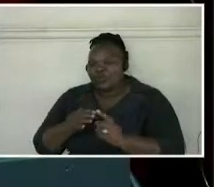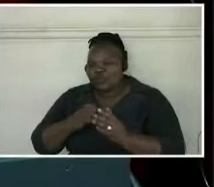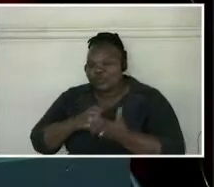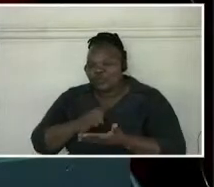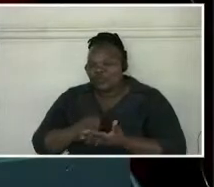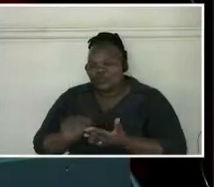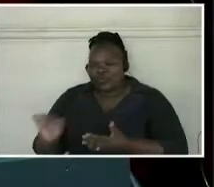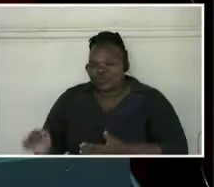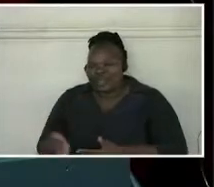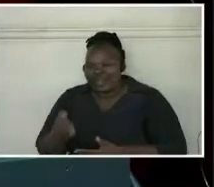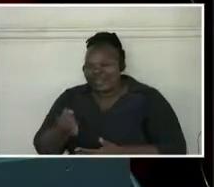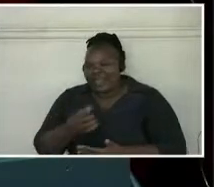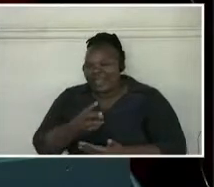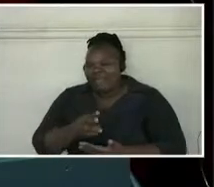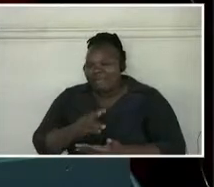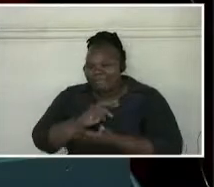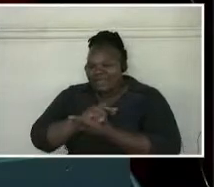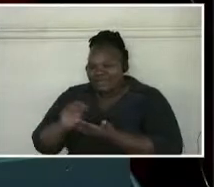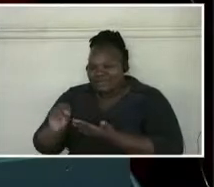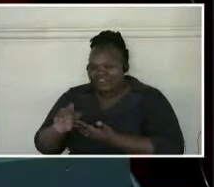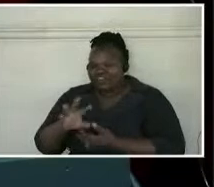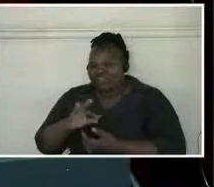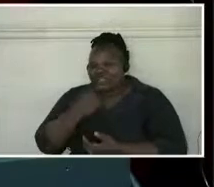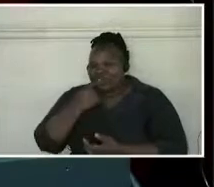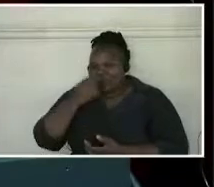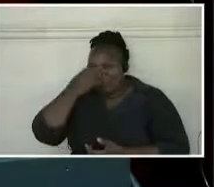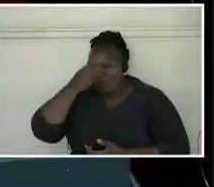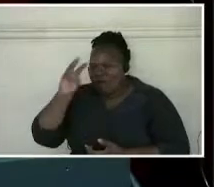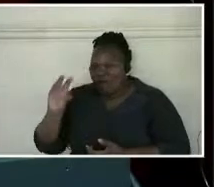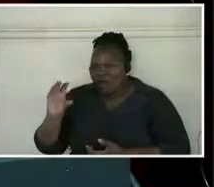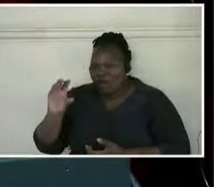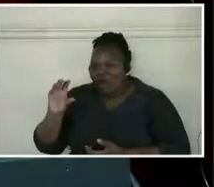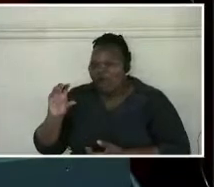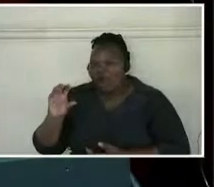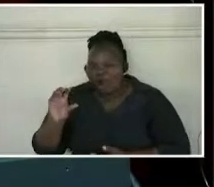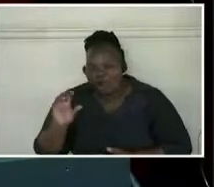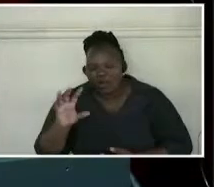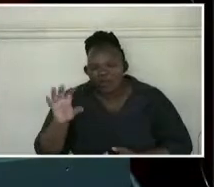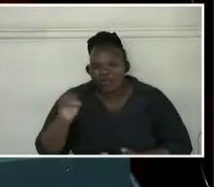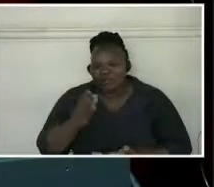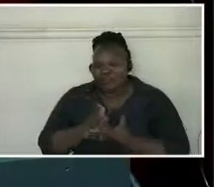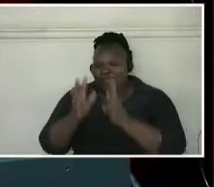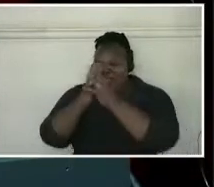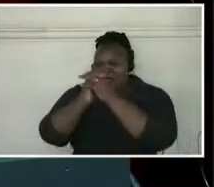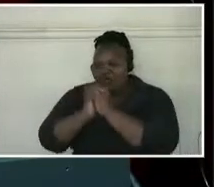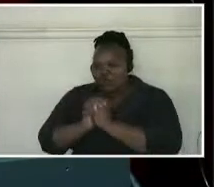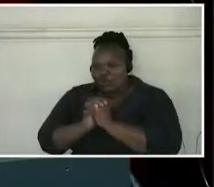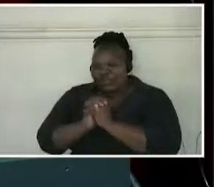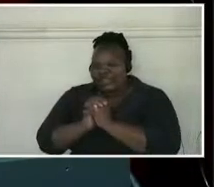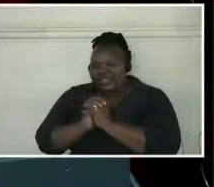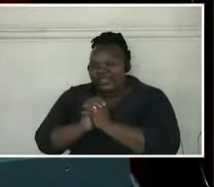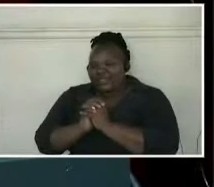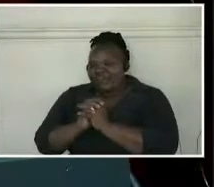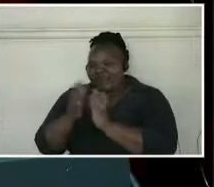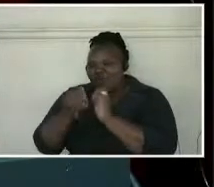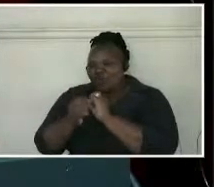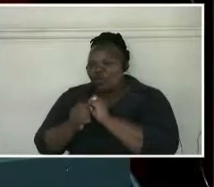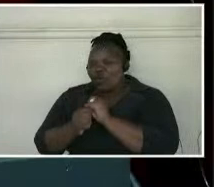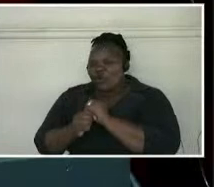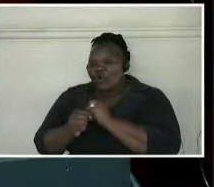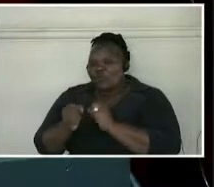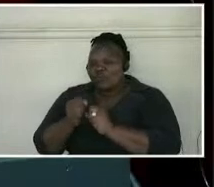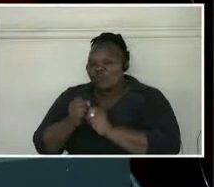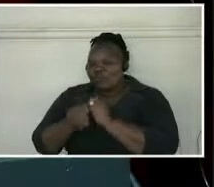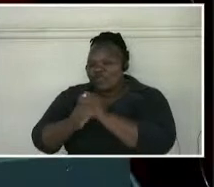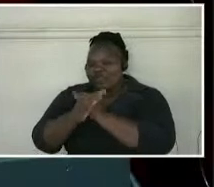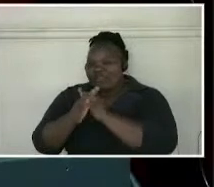presidency president cyril ramaphosa of ensuring that there is unity and renewal to defend and advance